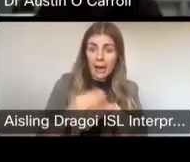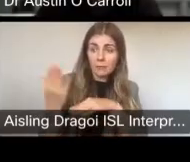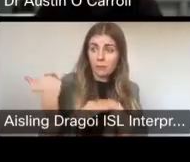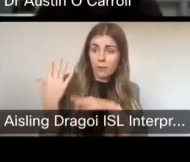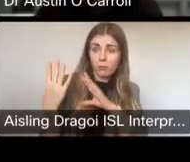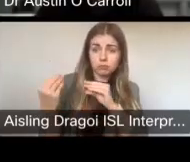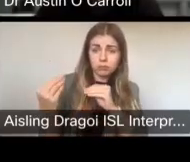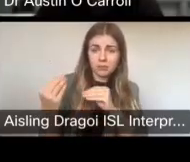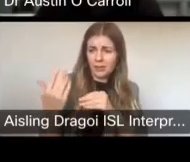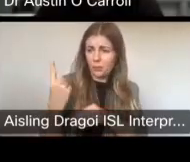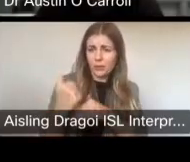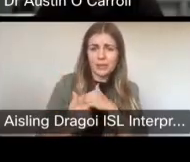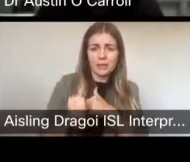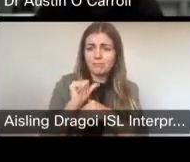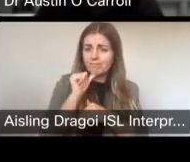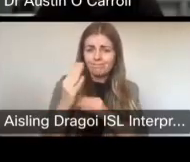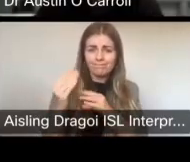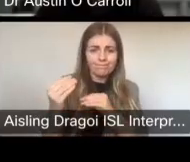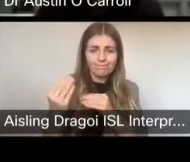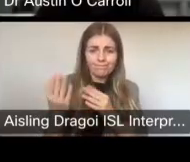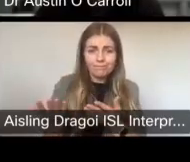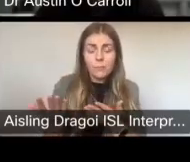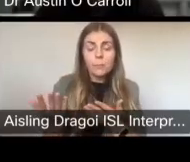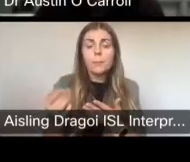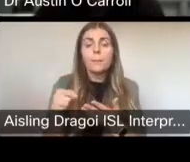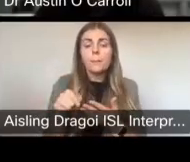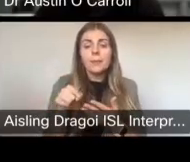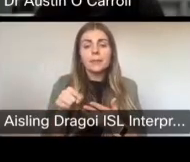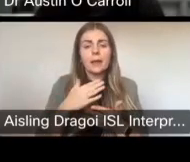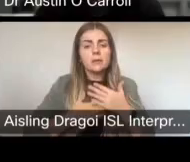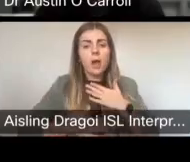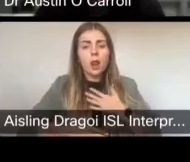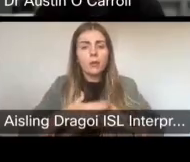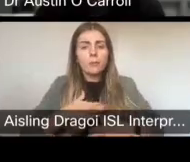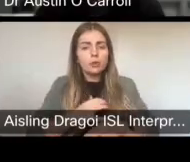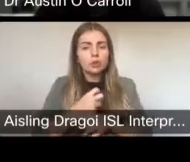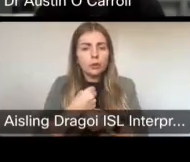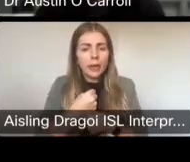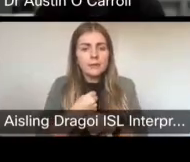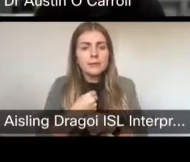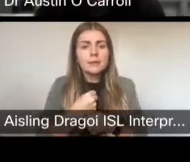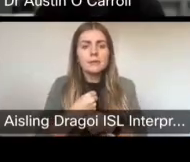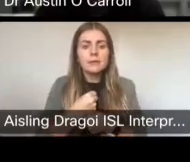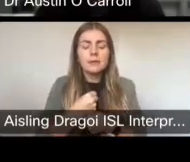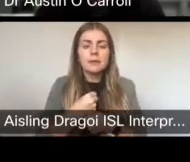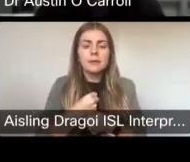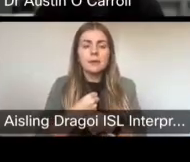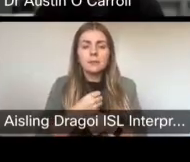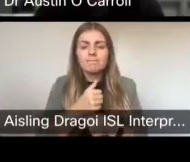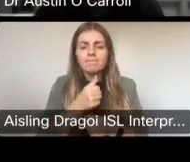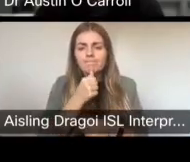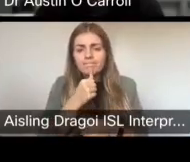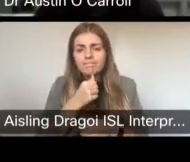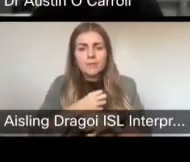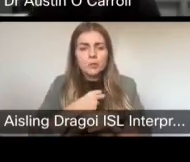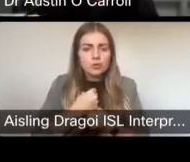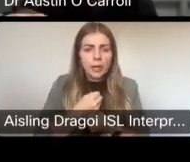tolerable stress is that what generally makes it tolerable is that you actually